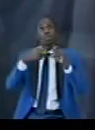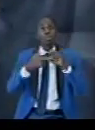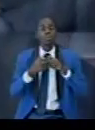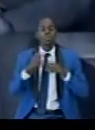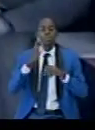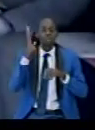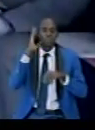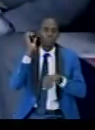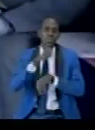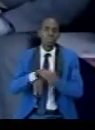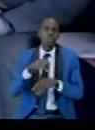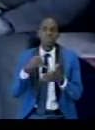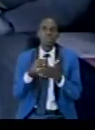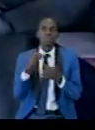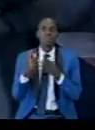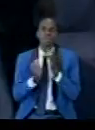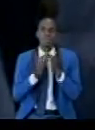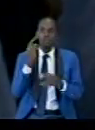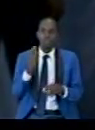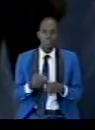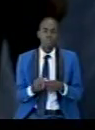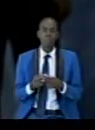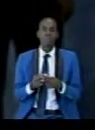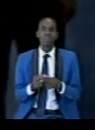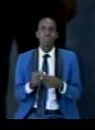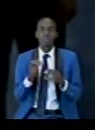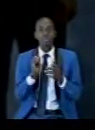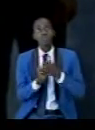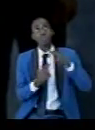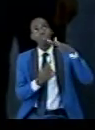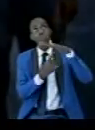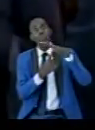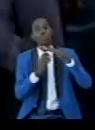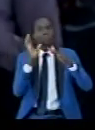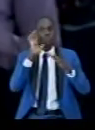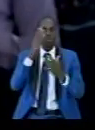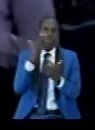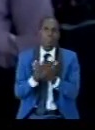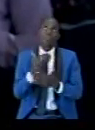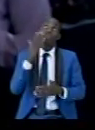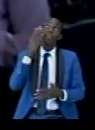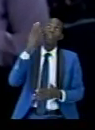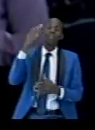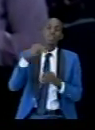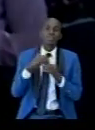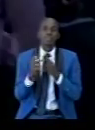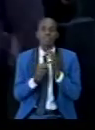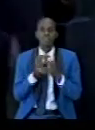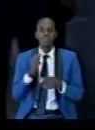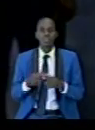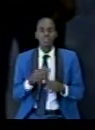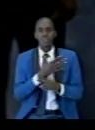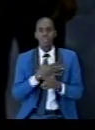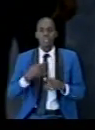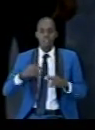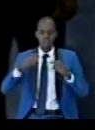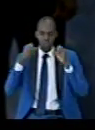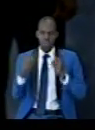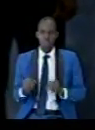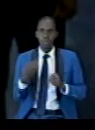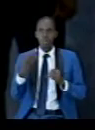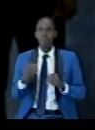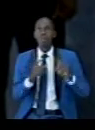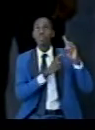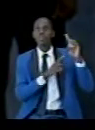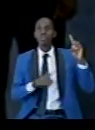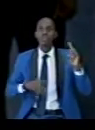Yeah. That peak, you will reach there. Yeah. And the power of the Lord will take